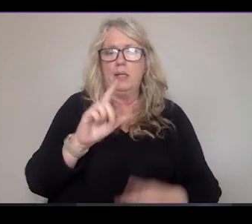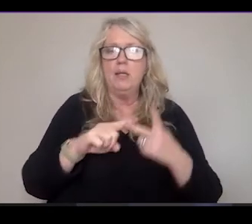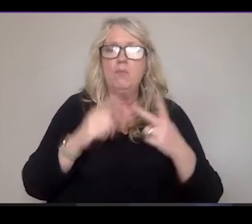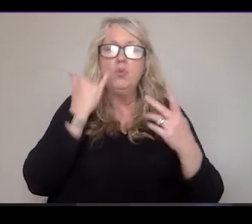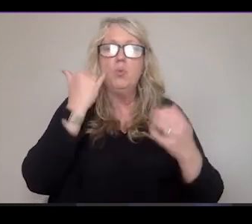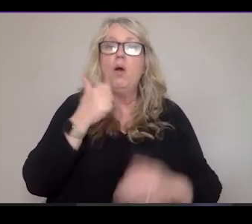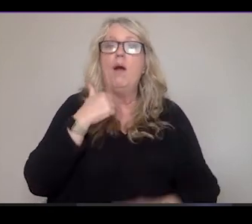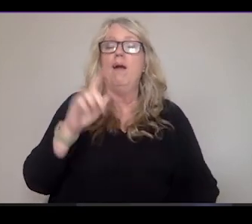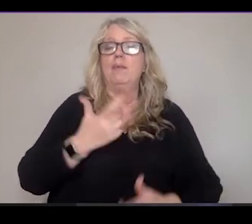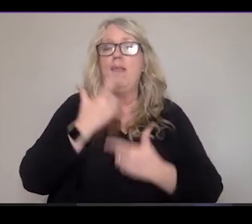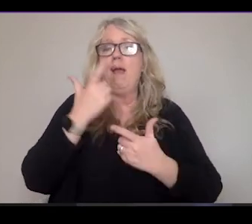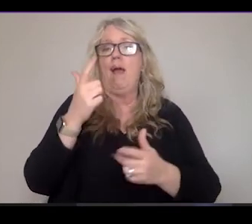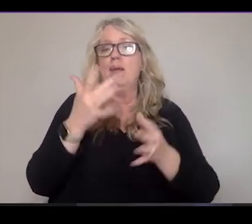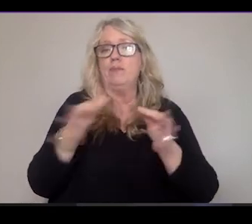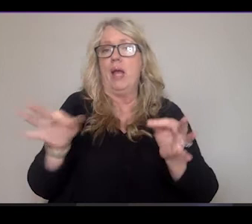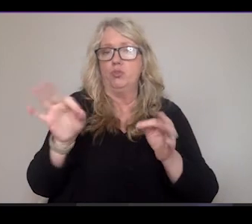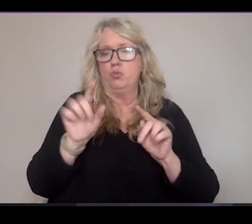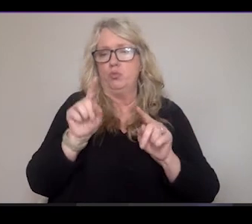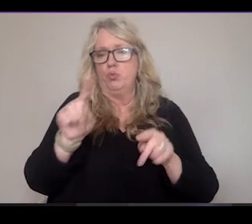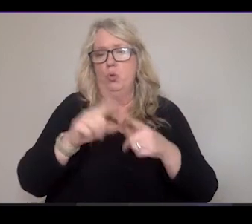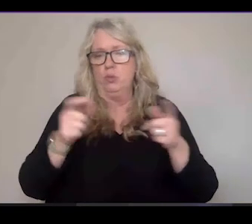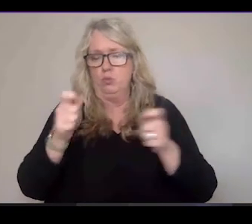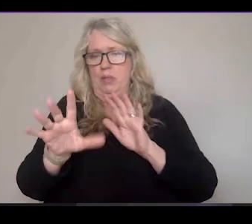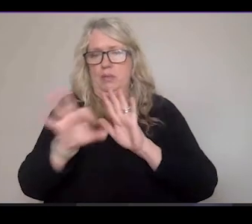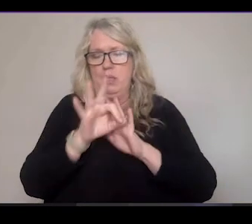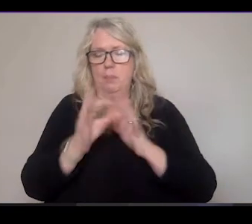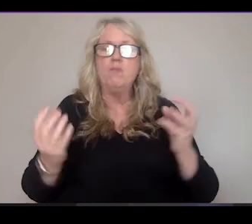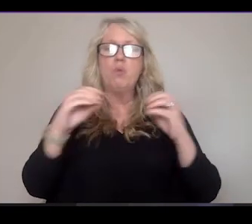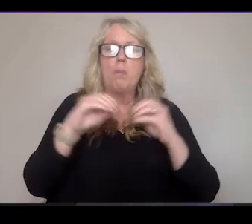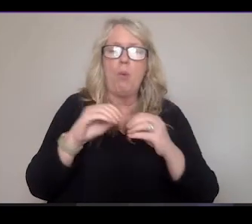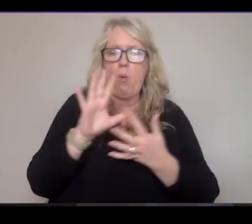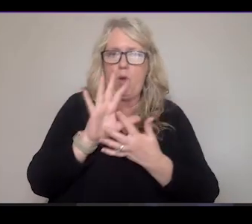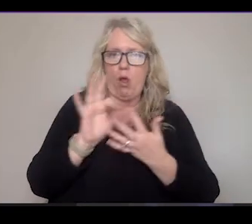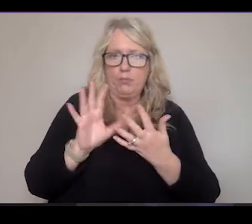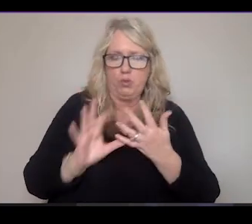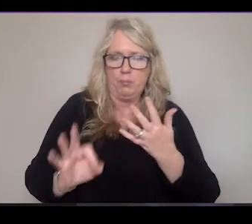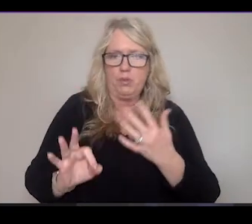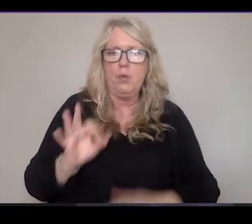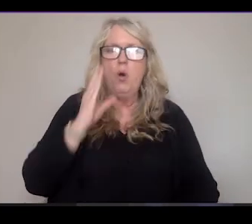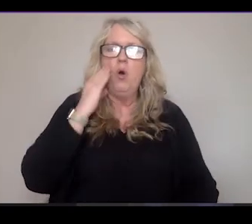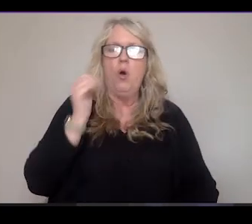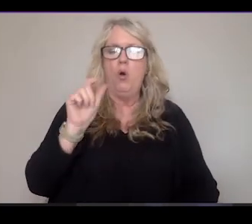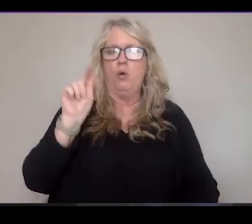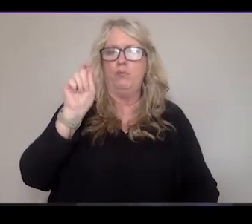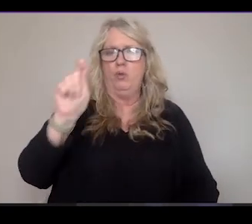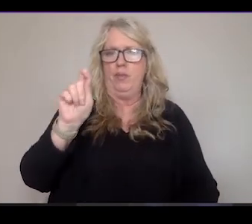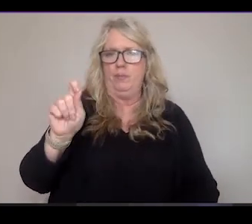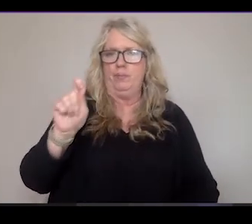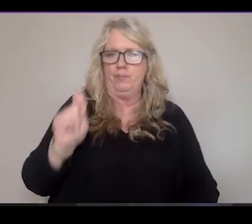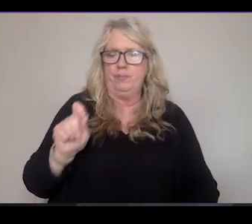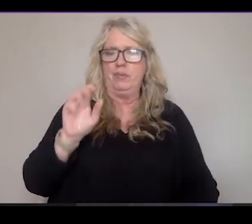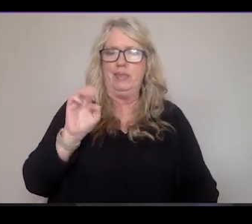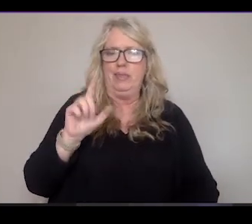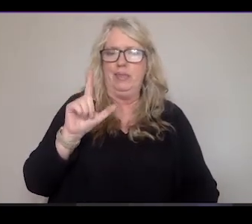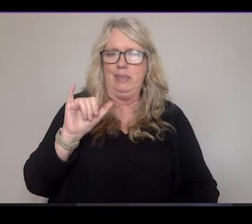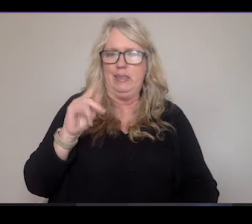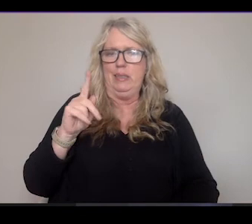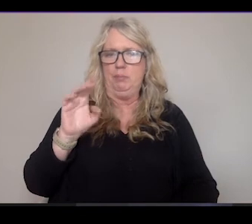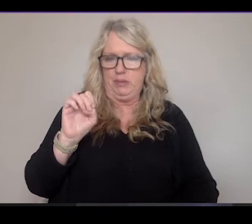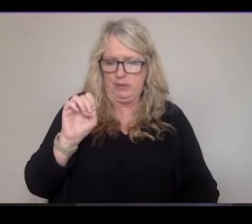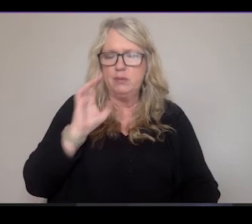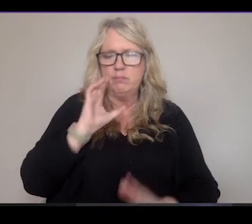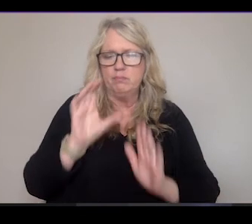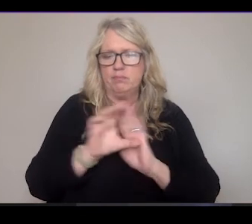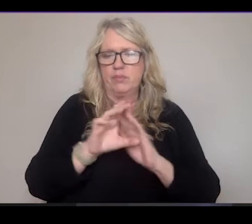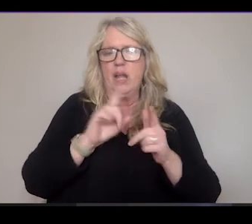microphones. If you would like to use live captions, go to your meeting controls and select More Options, or the ellipses icon, which is the 3